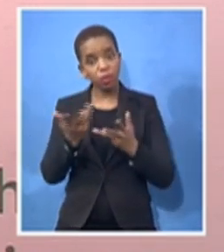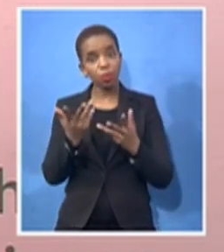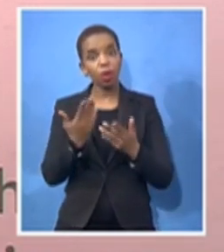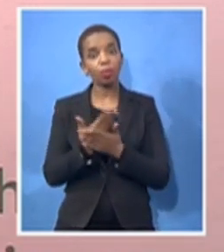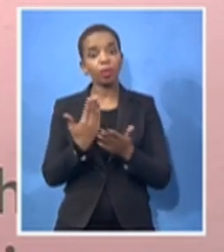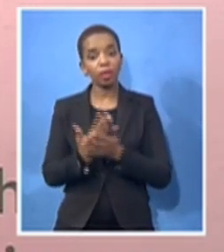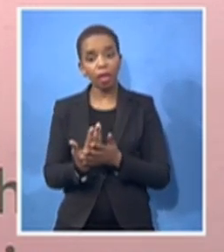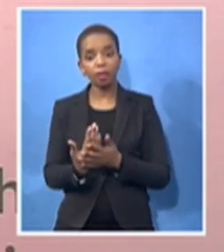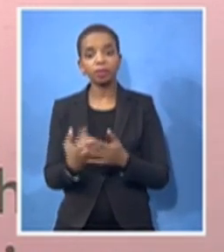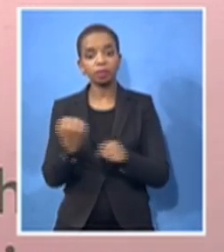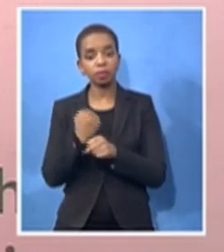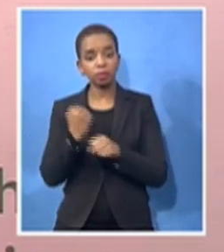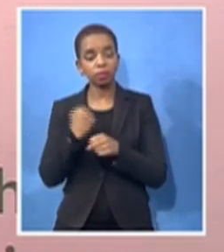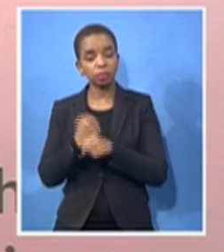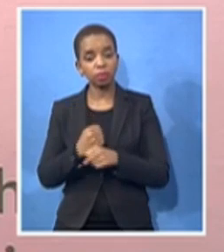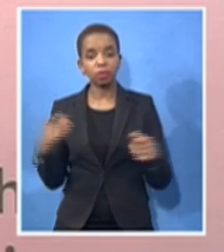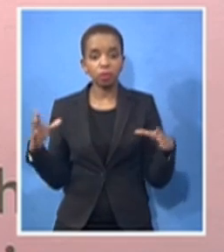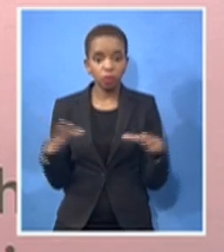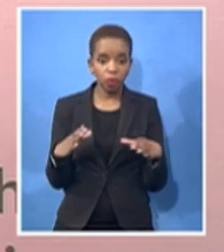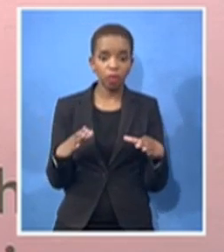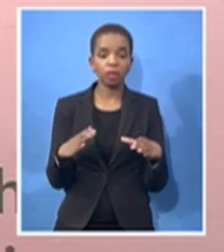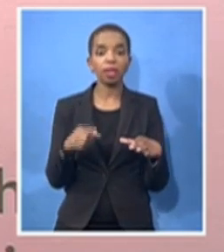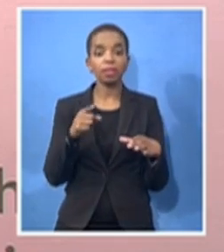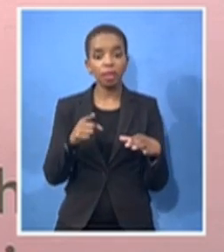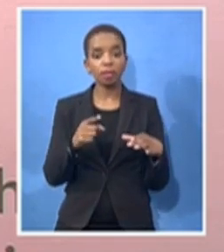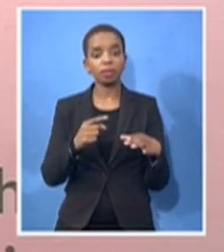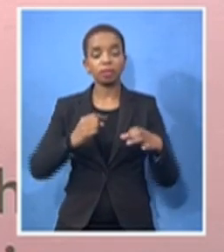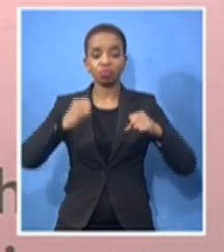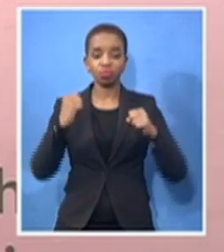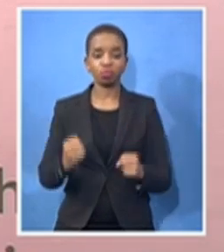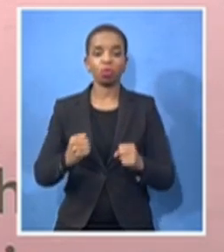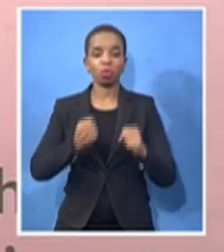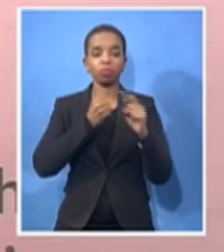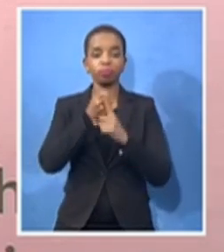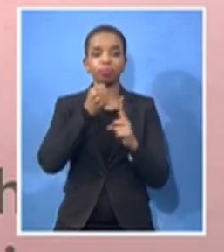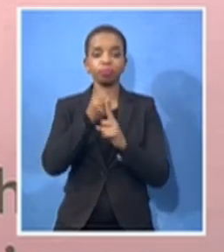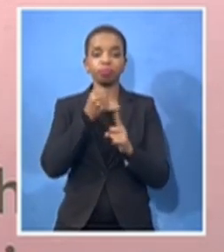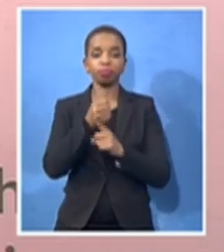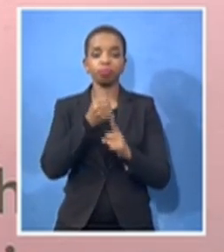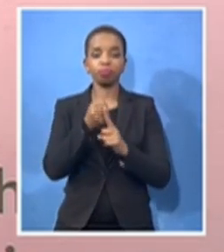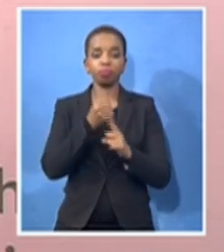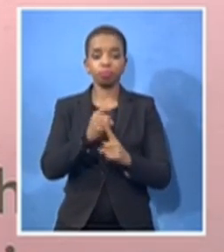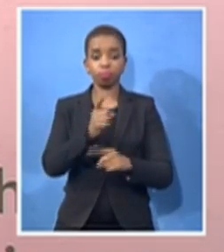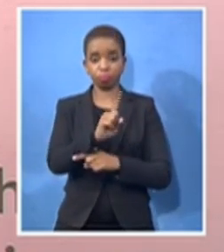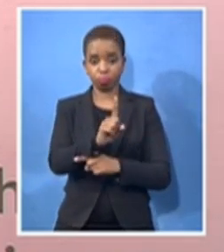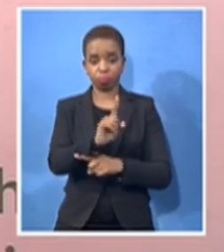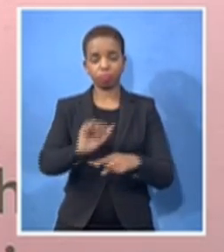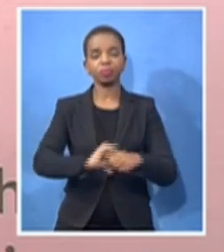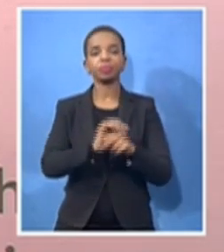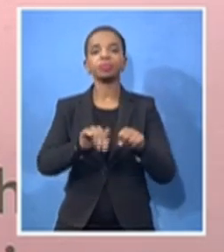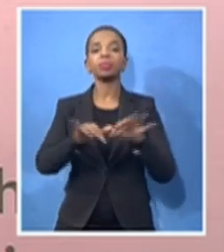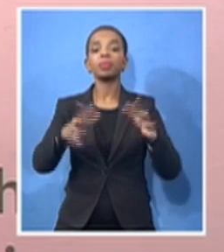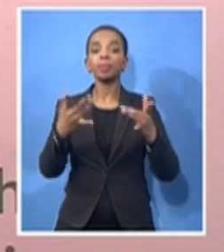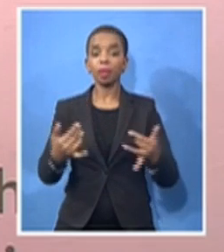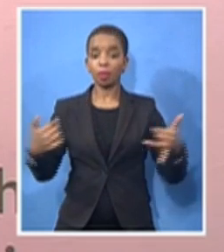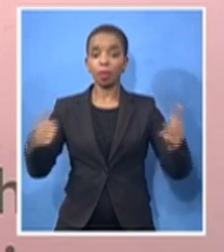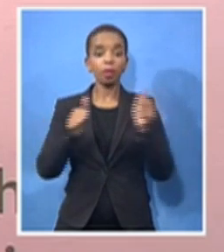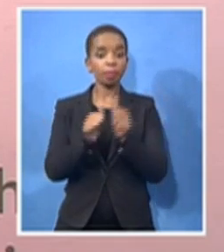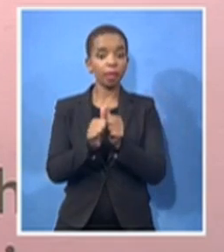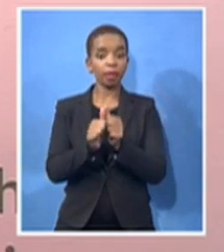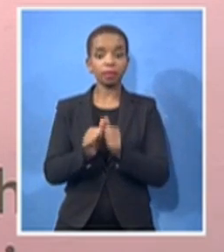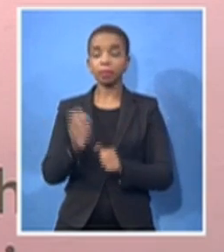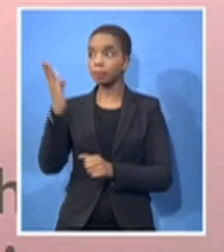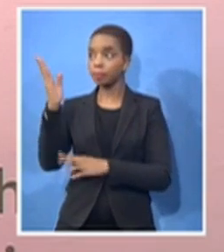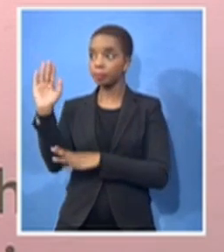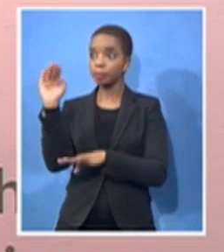fight against COVID-19. Now with partners, such as what the United States of America has done in contributing. And